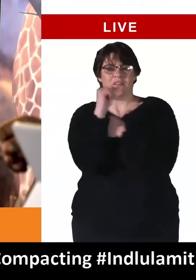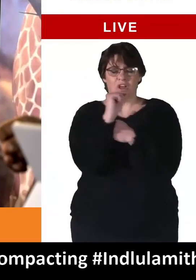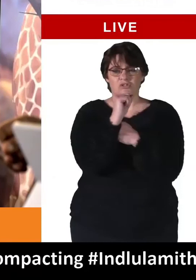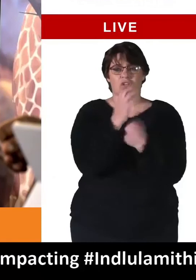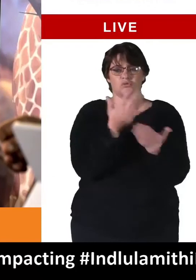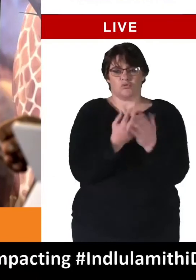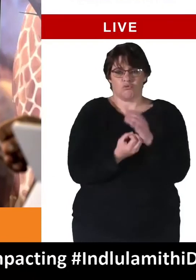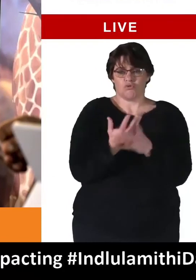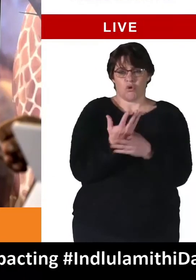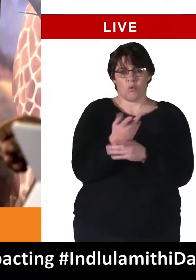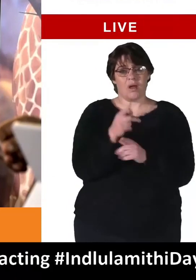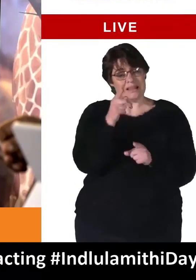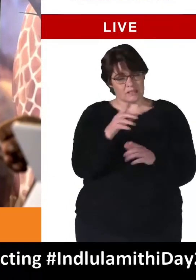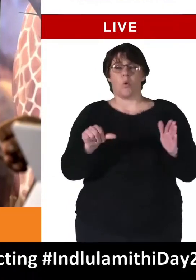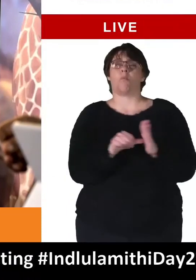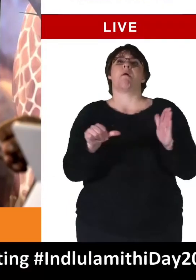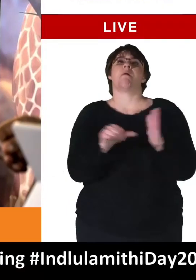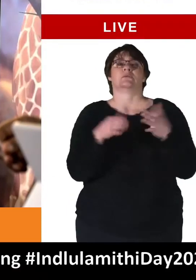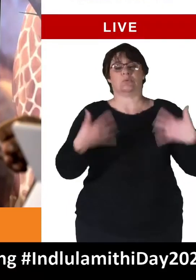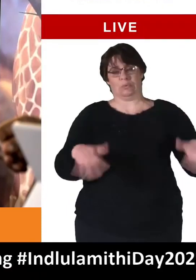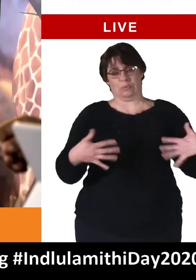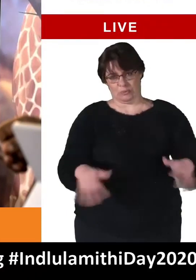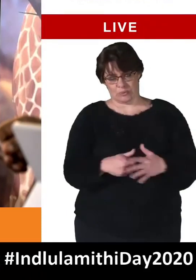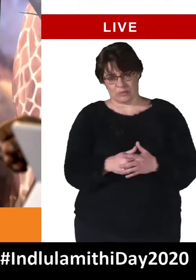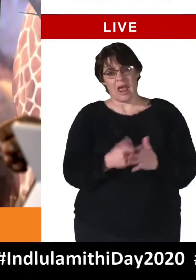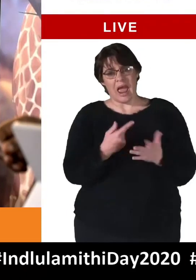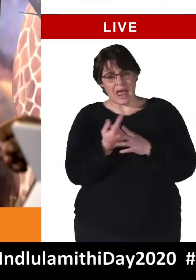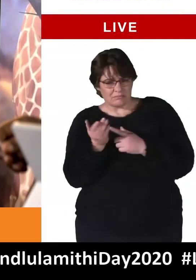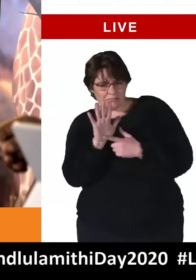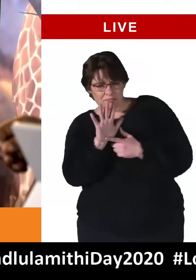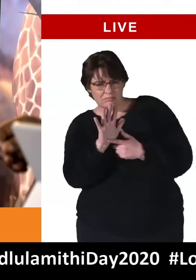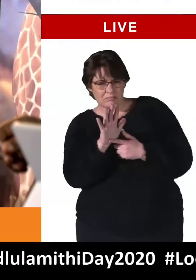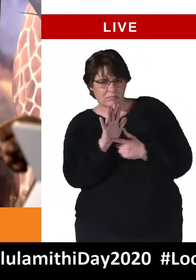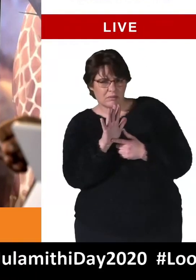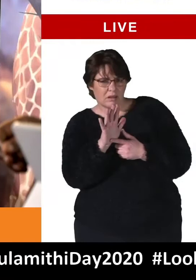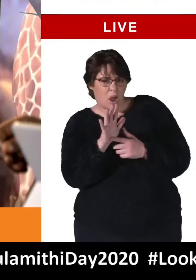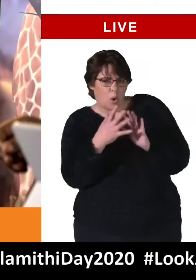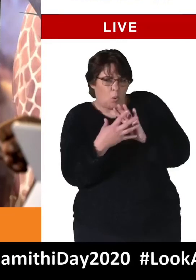grow. All these are very, very fundamental, and simulating this model